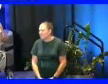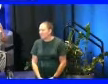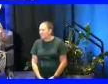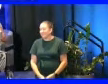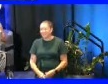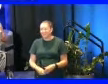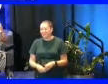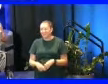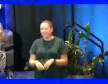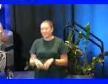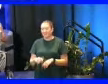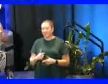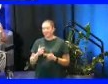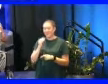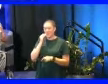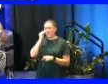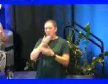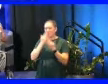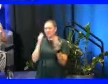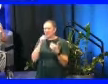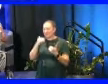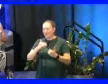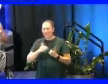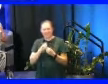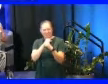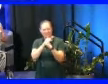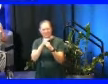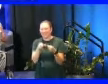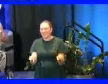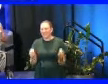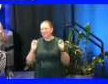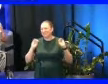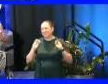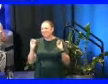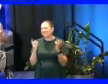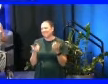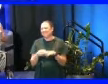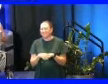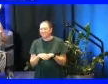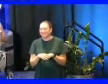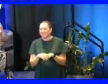Being homeless, you don't have a security deposit. Being homeless,